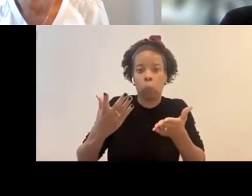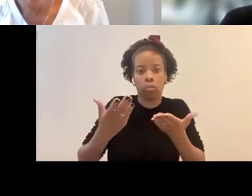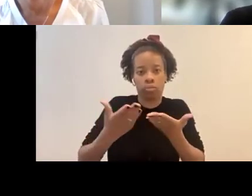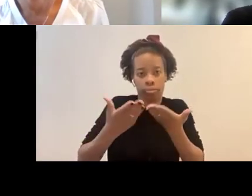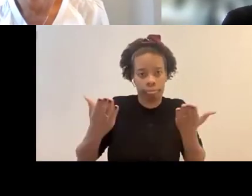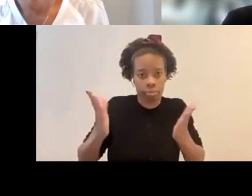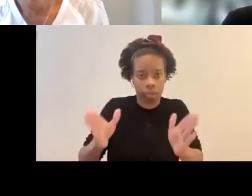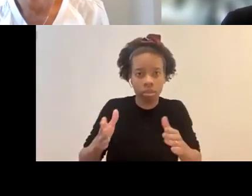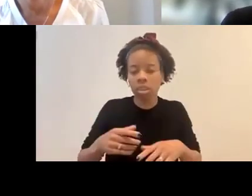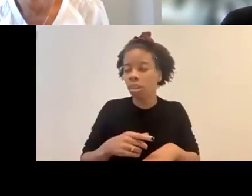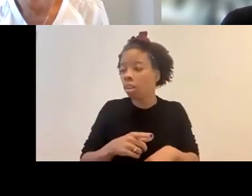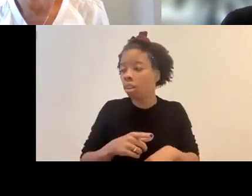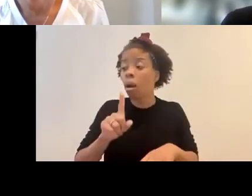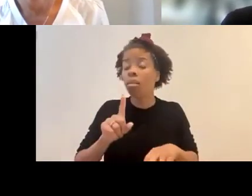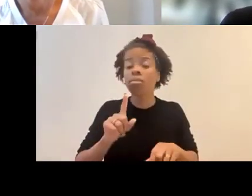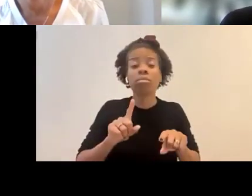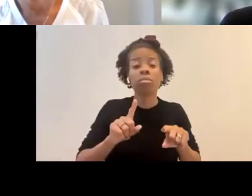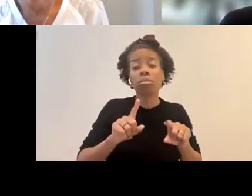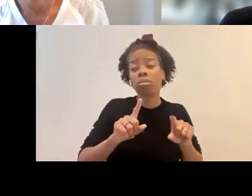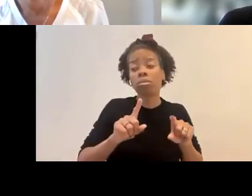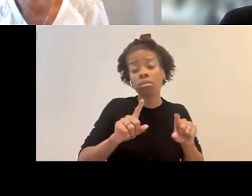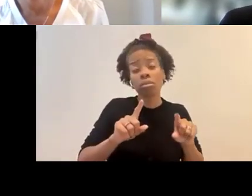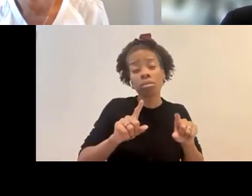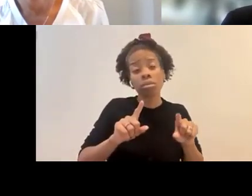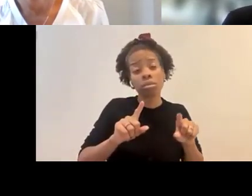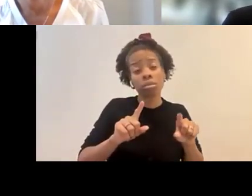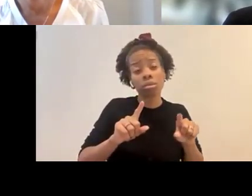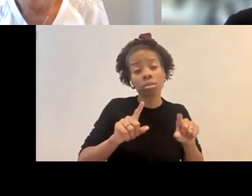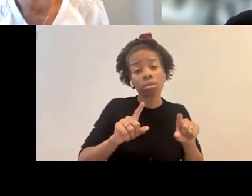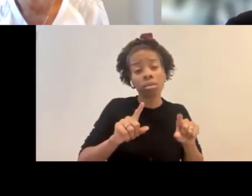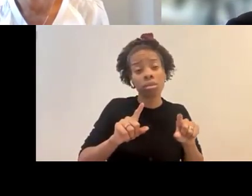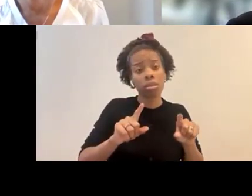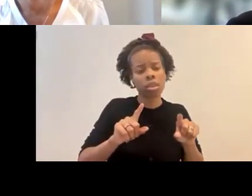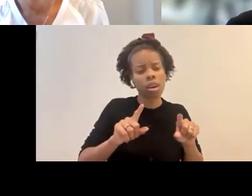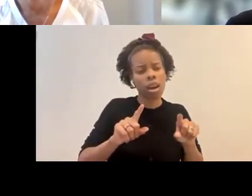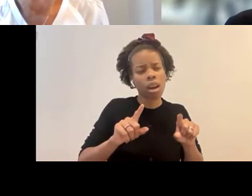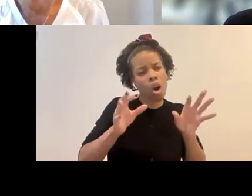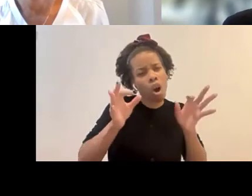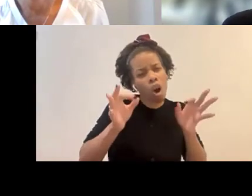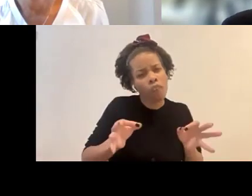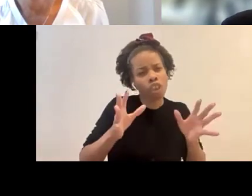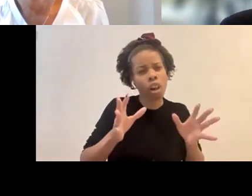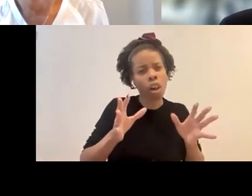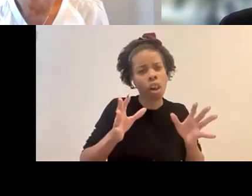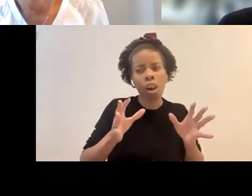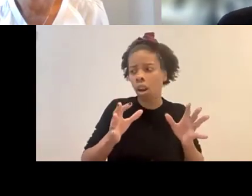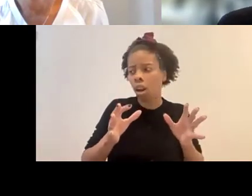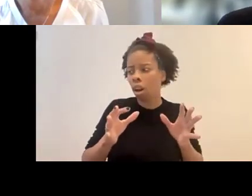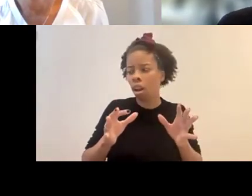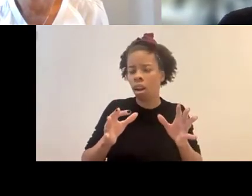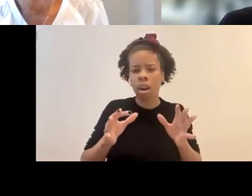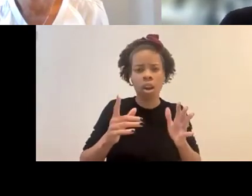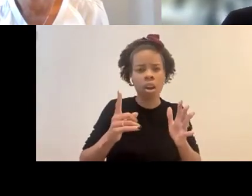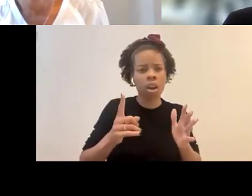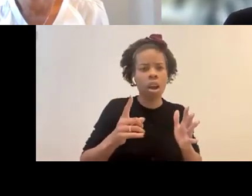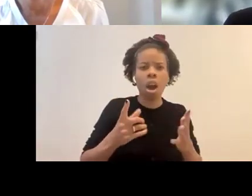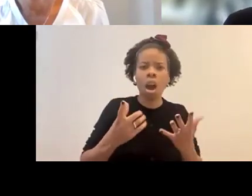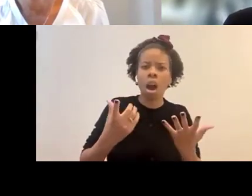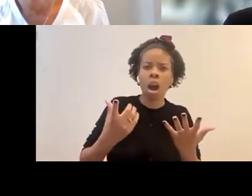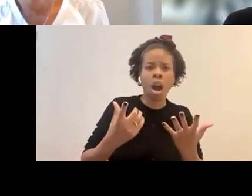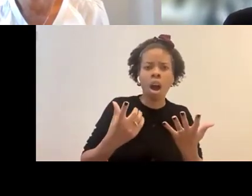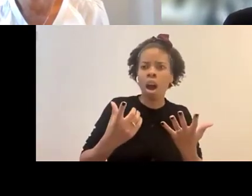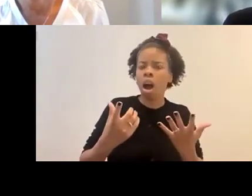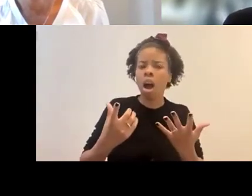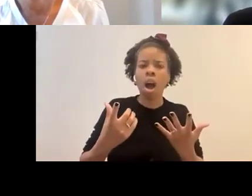the almost apart from that, absolute narrative of official reference to reparatory justice for